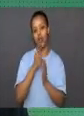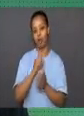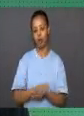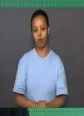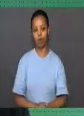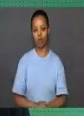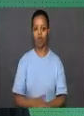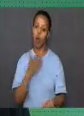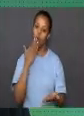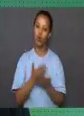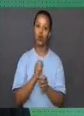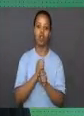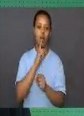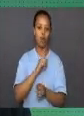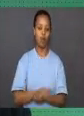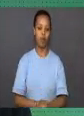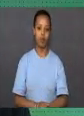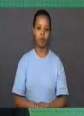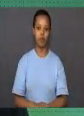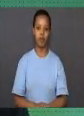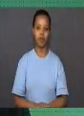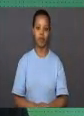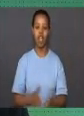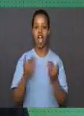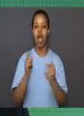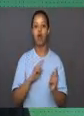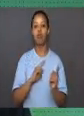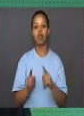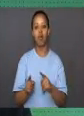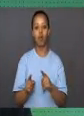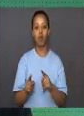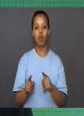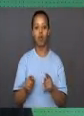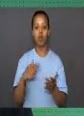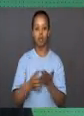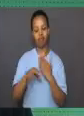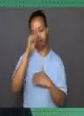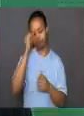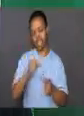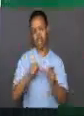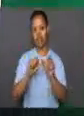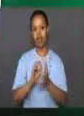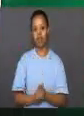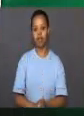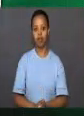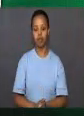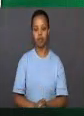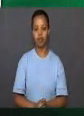correct. Well done. Let us continue on with the lesson.